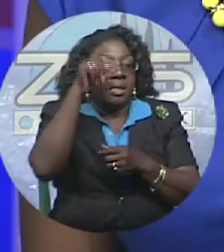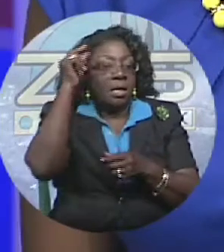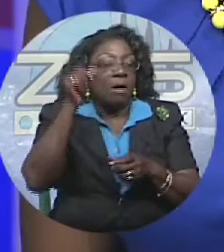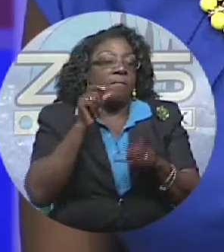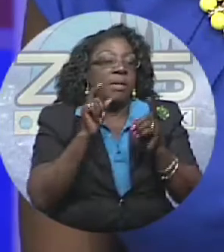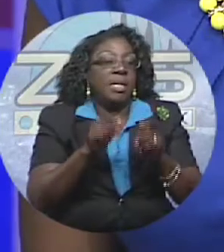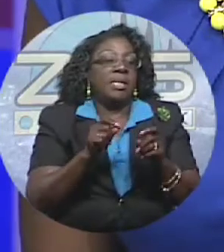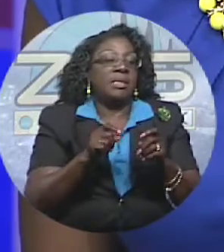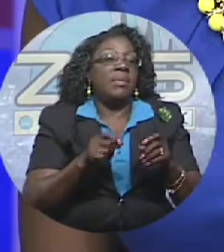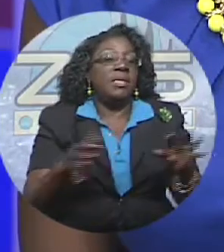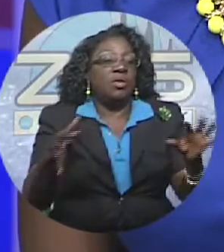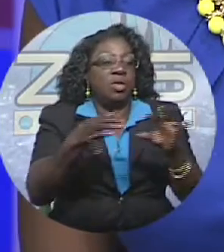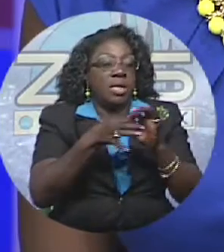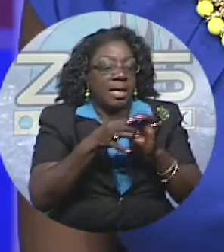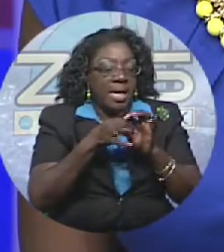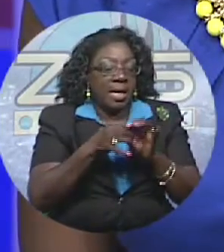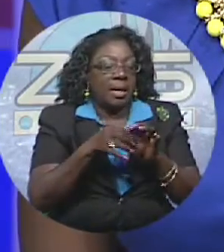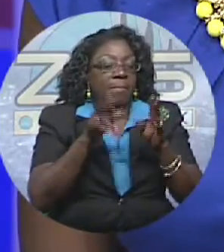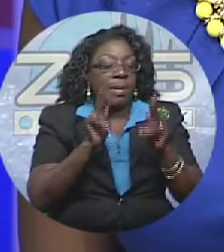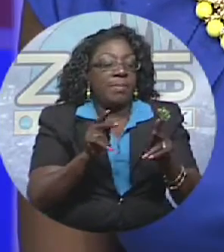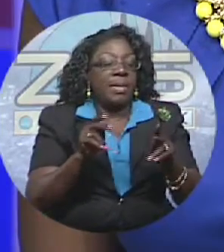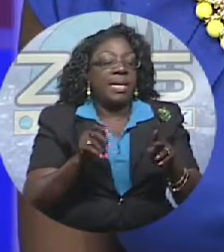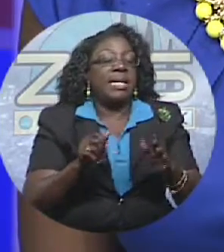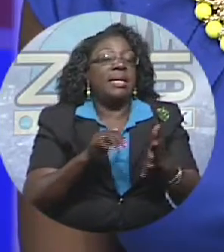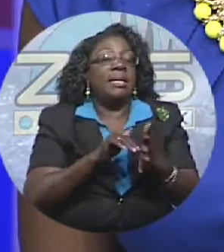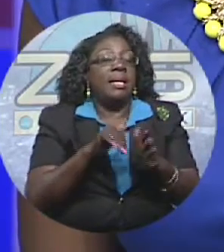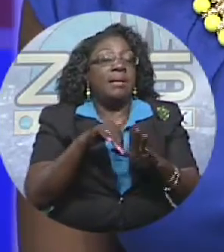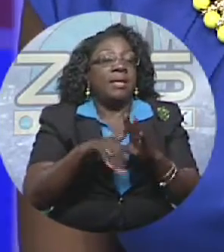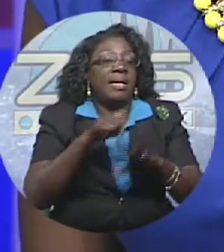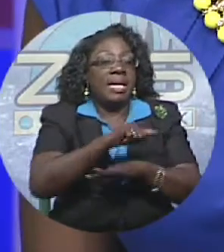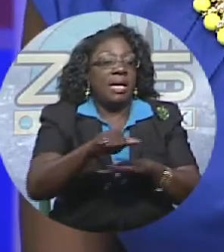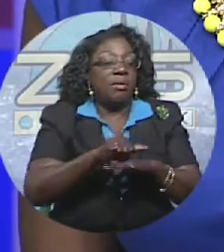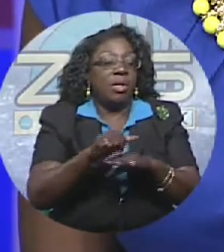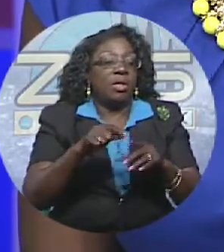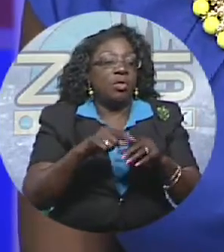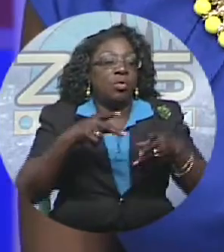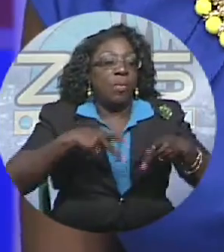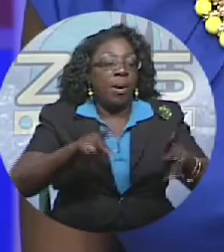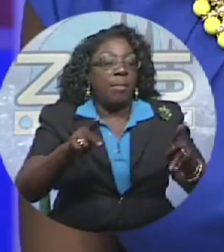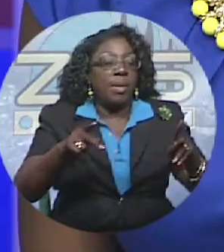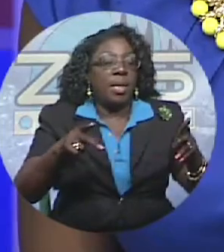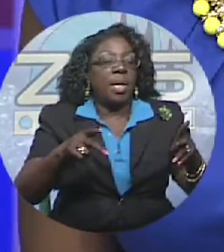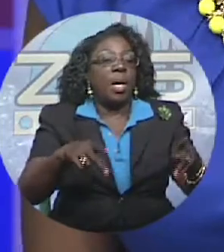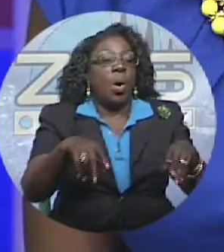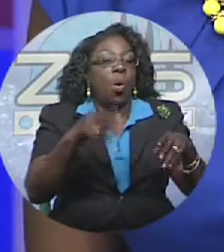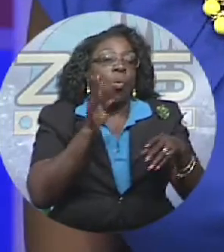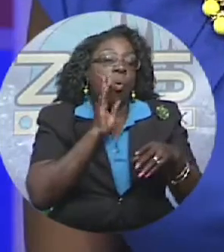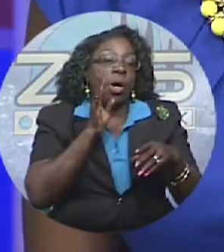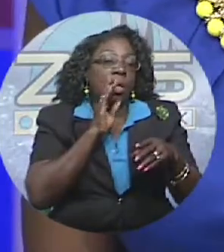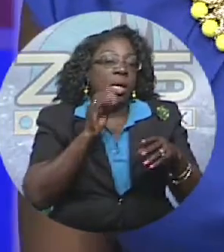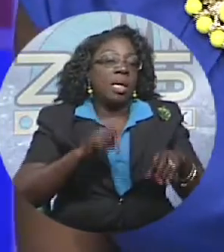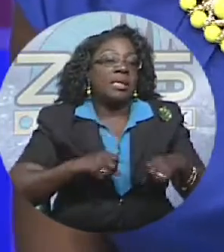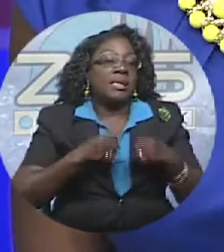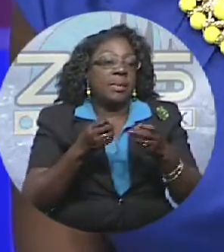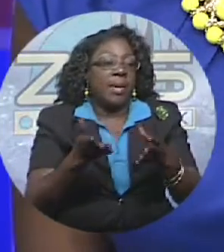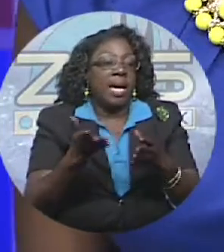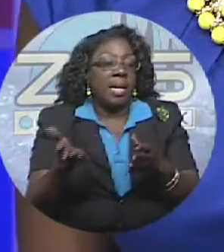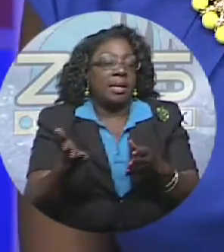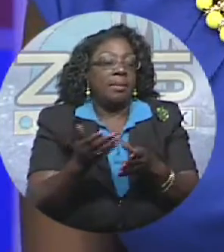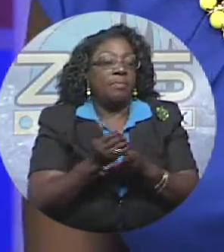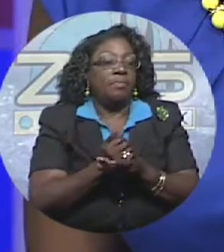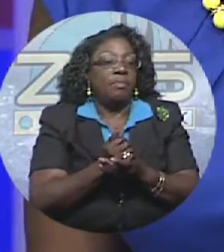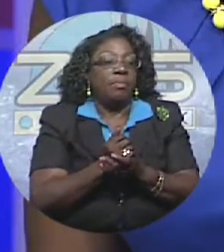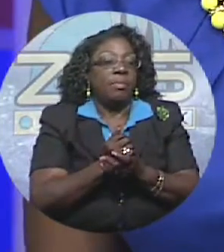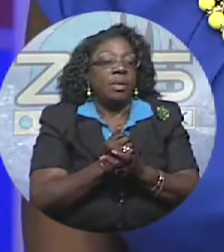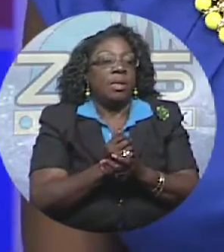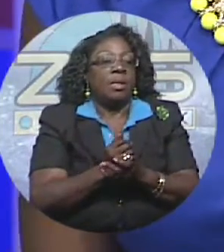the establishment of the Department of Environmental Planning and Protection and the regulation of the downstream petroleum industry. The public, he